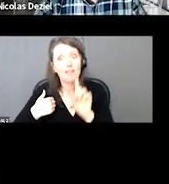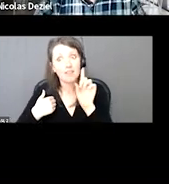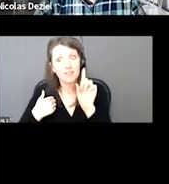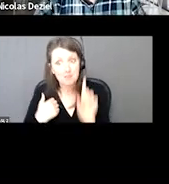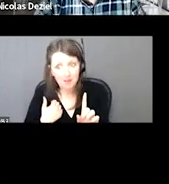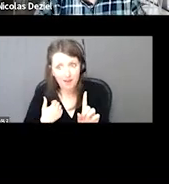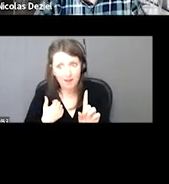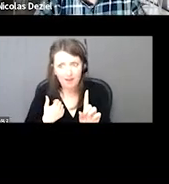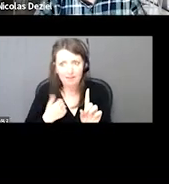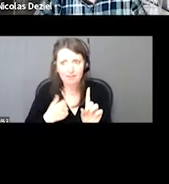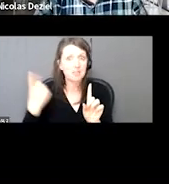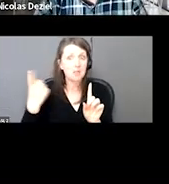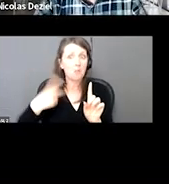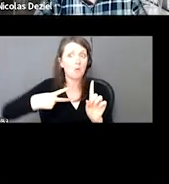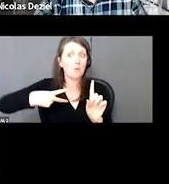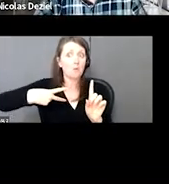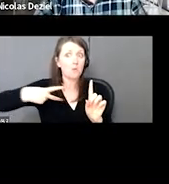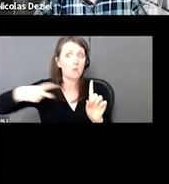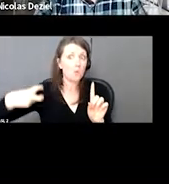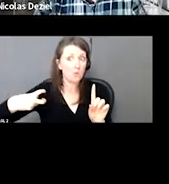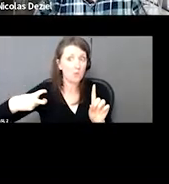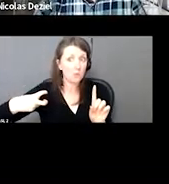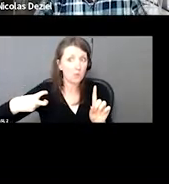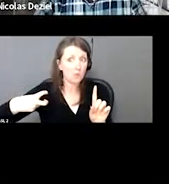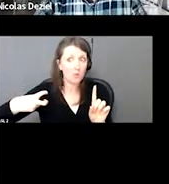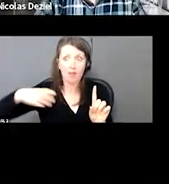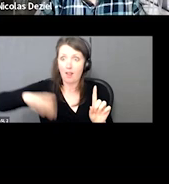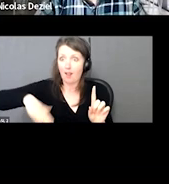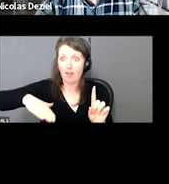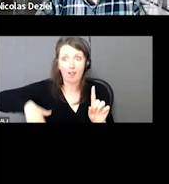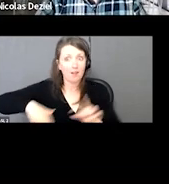up with that melody first and you did not.